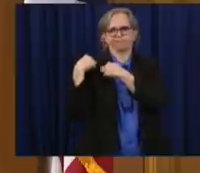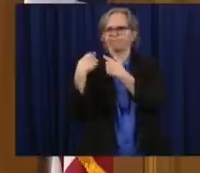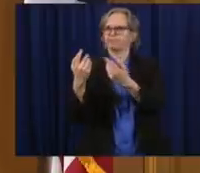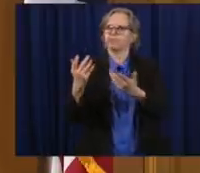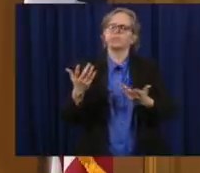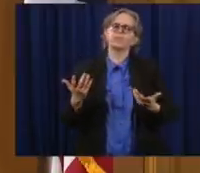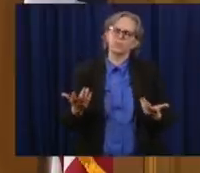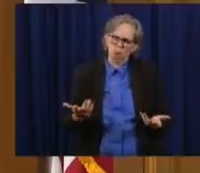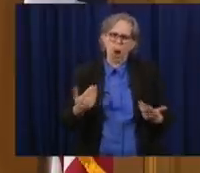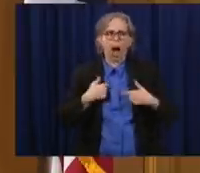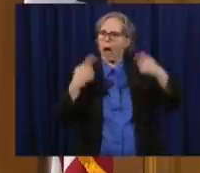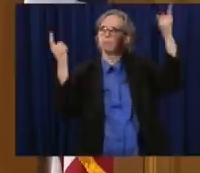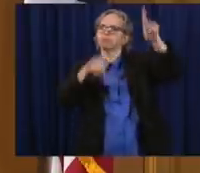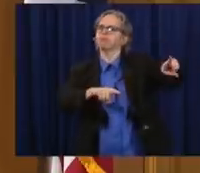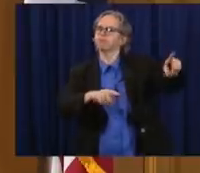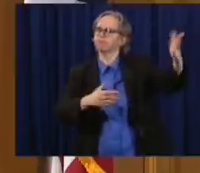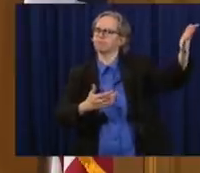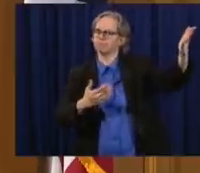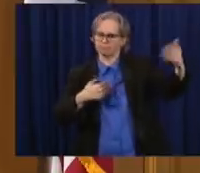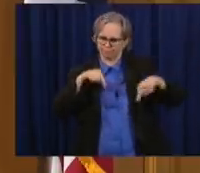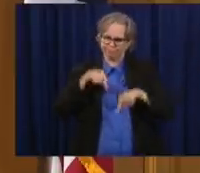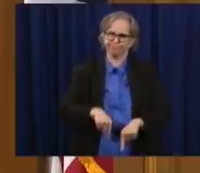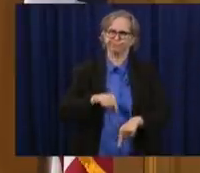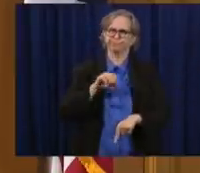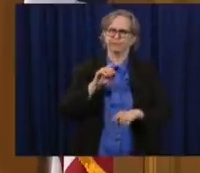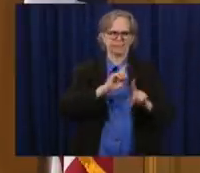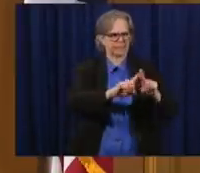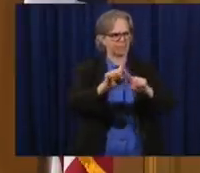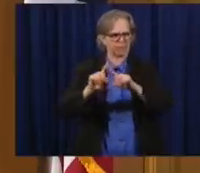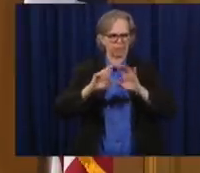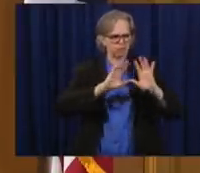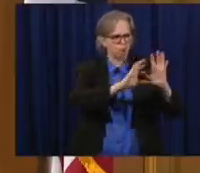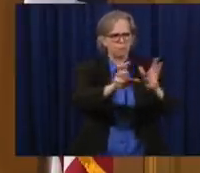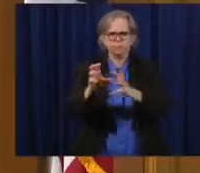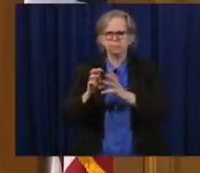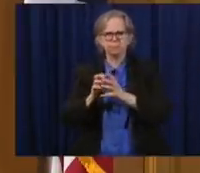set up a couple different groups of governors.